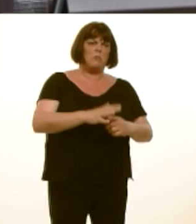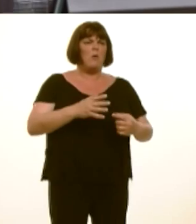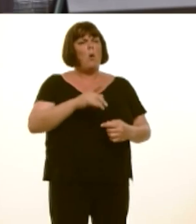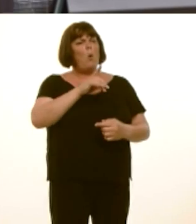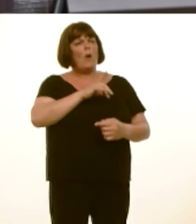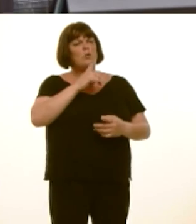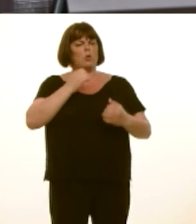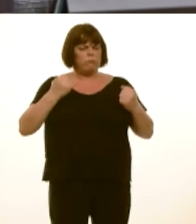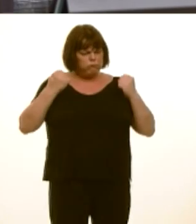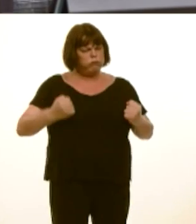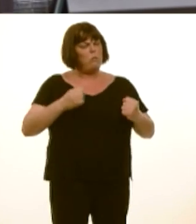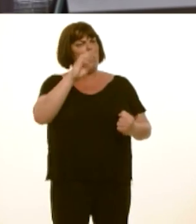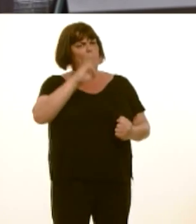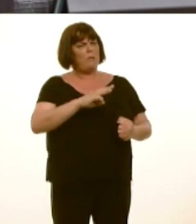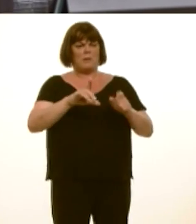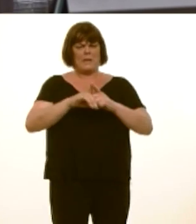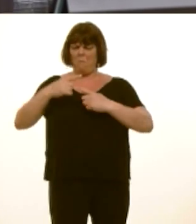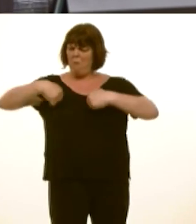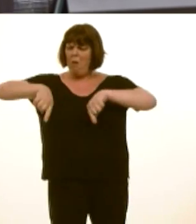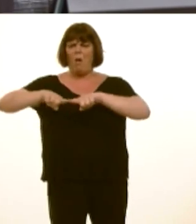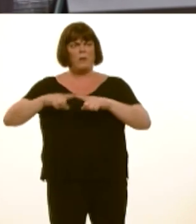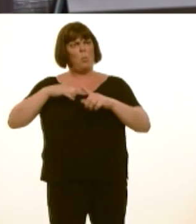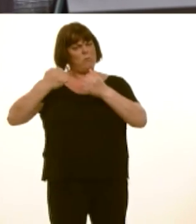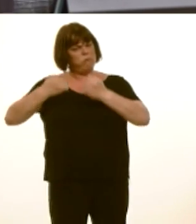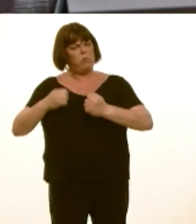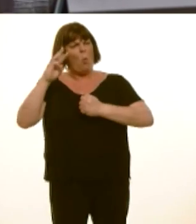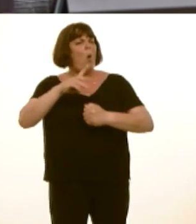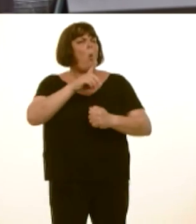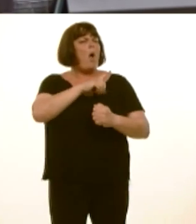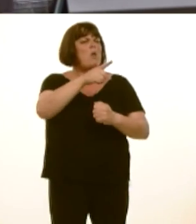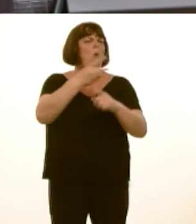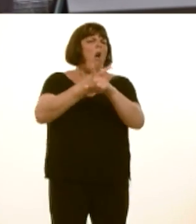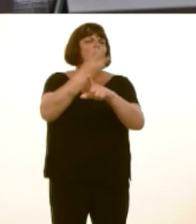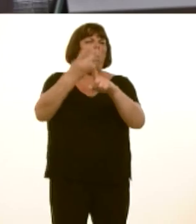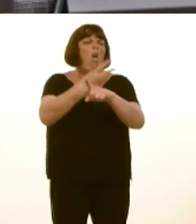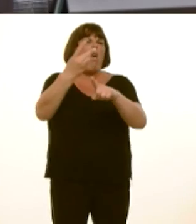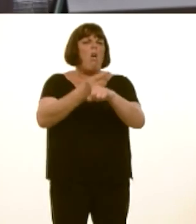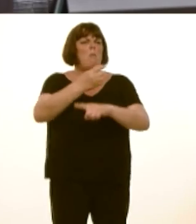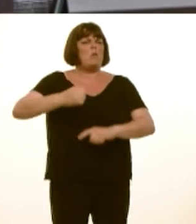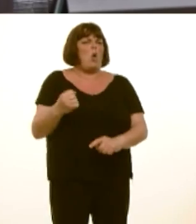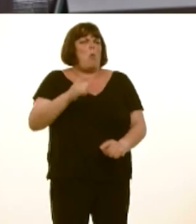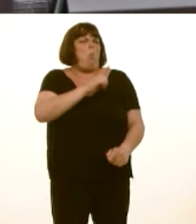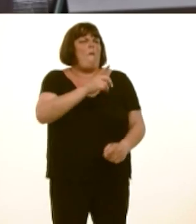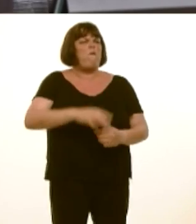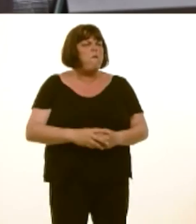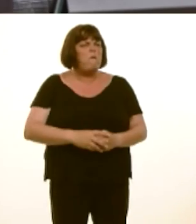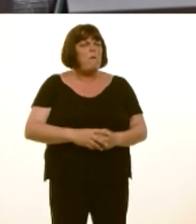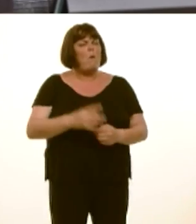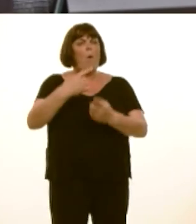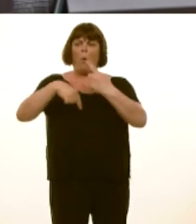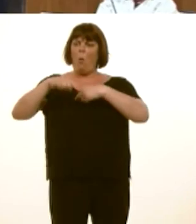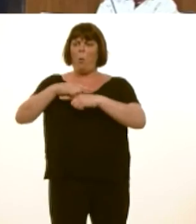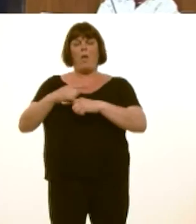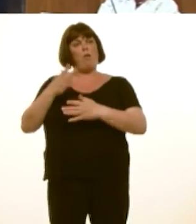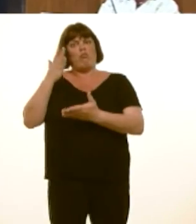about standing up for Wales as we do on these benches rather than talking about Scotland on and on and on and on? It shows that we on these benches are the